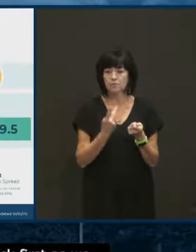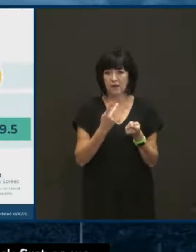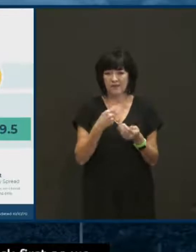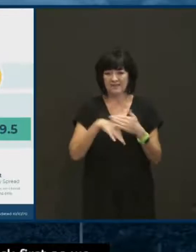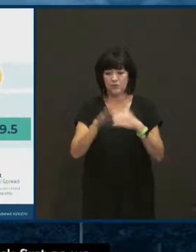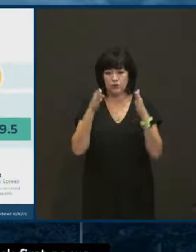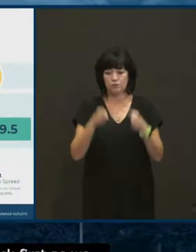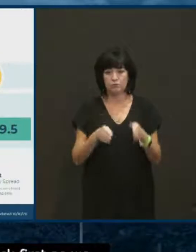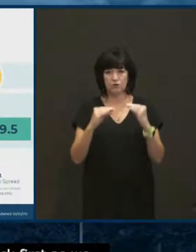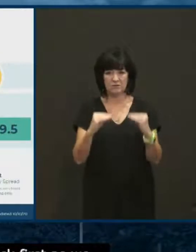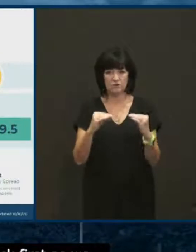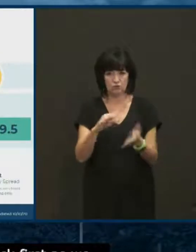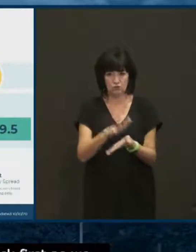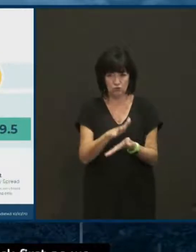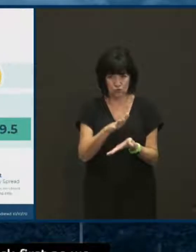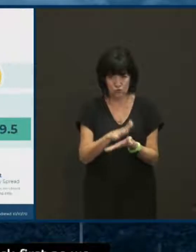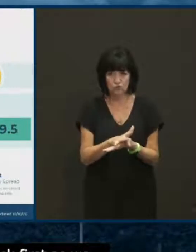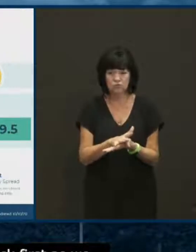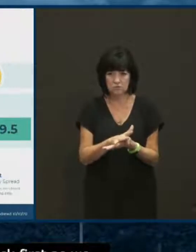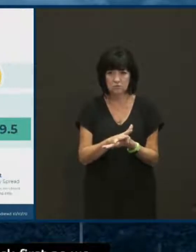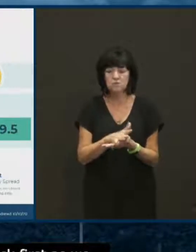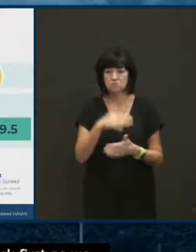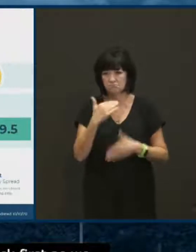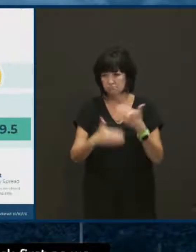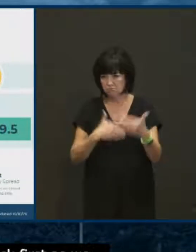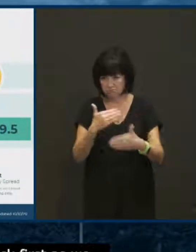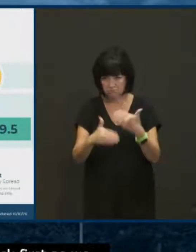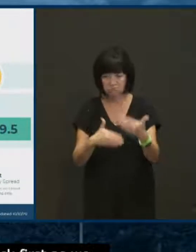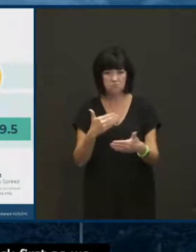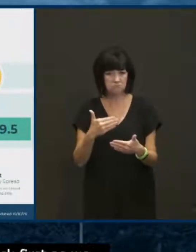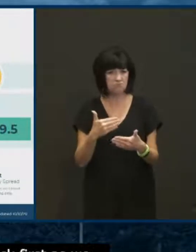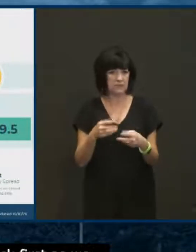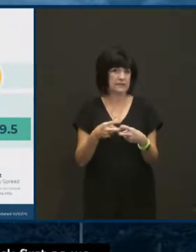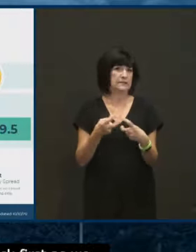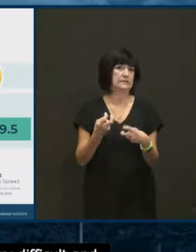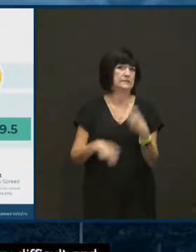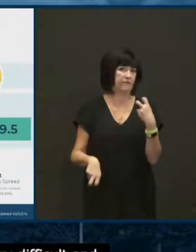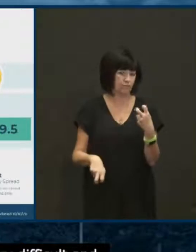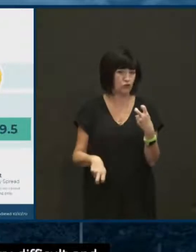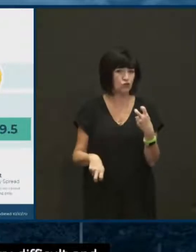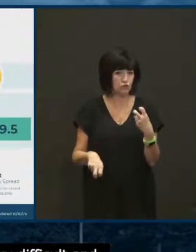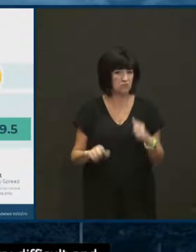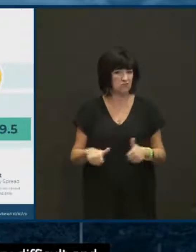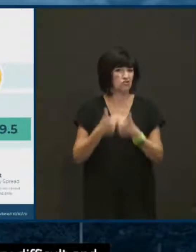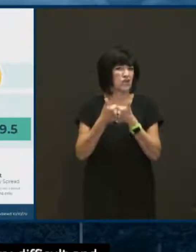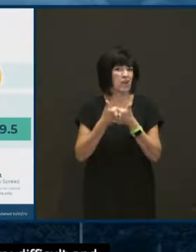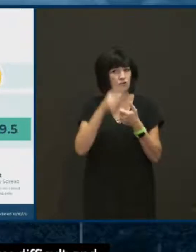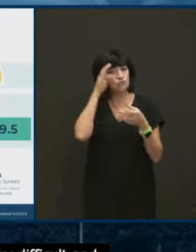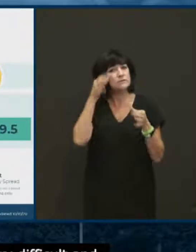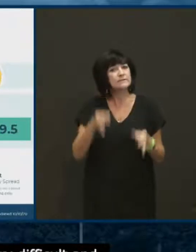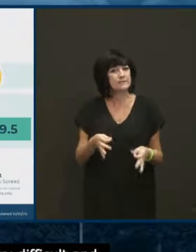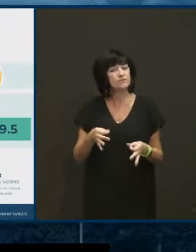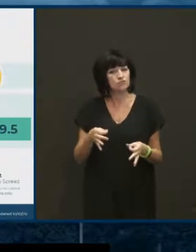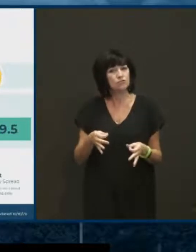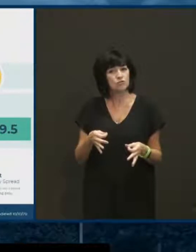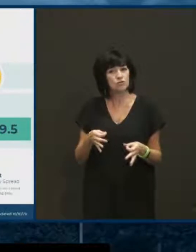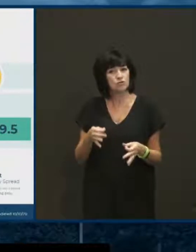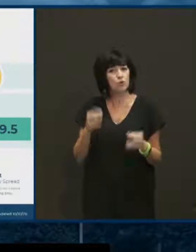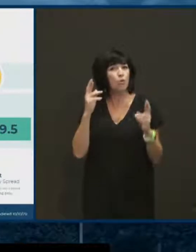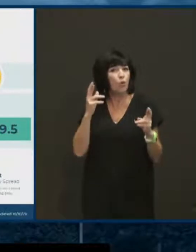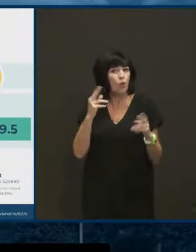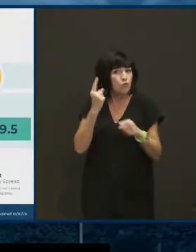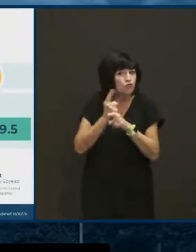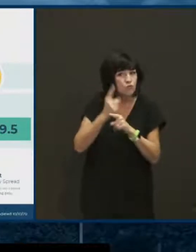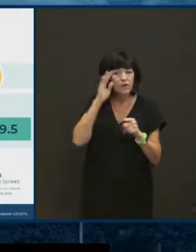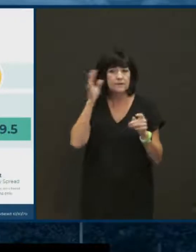November. Very difficult and challenging decisions to be made. So we're in the two of those criteria. The new cases